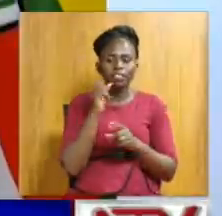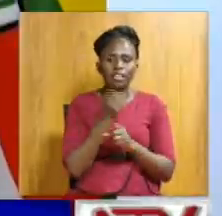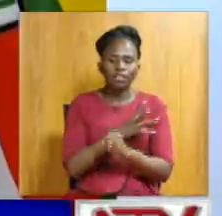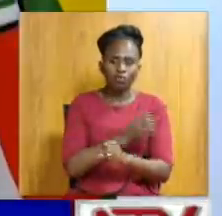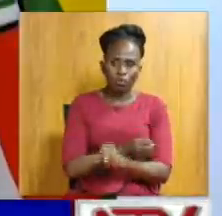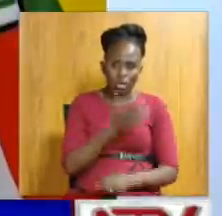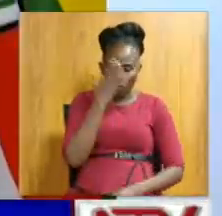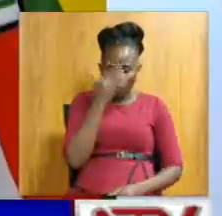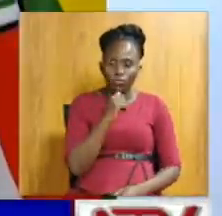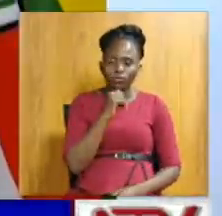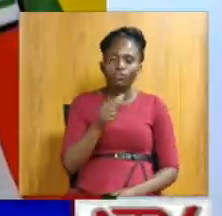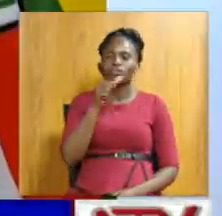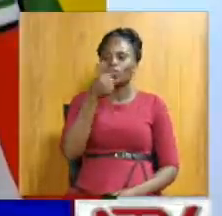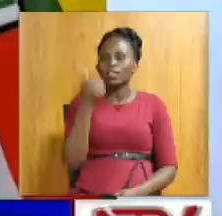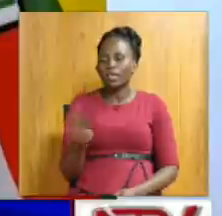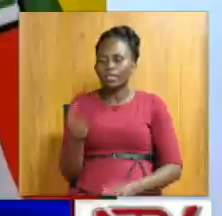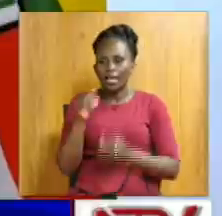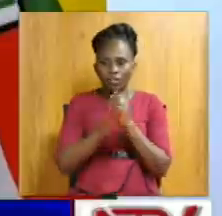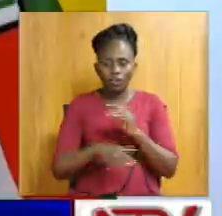areas where NUP won?